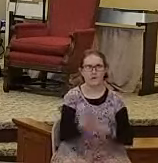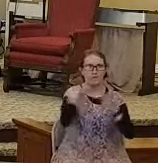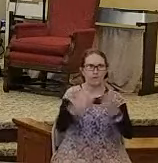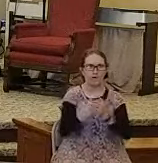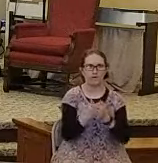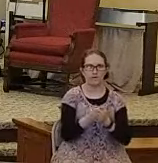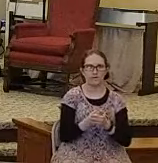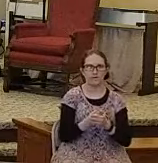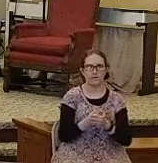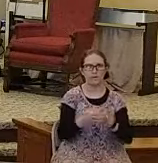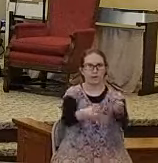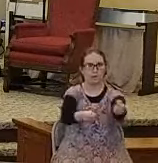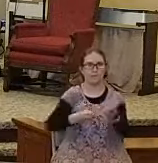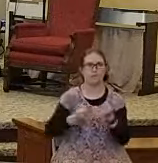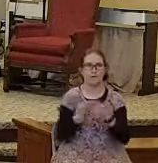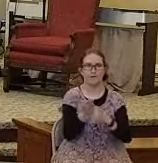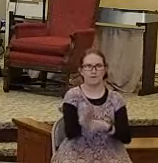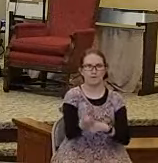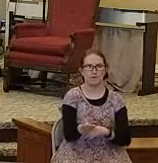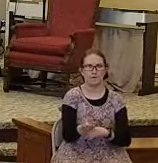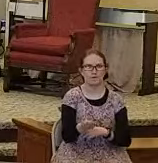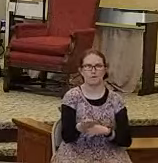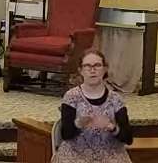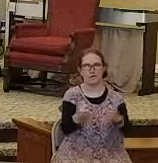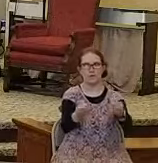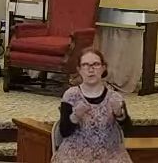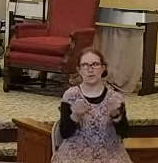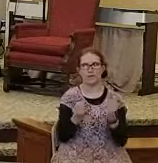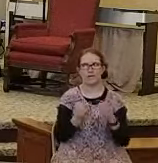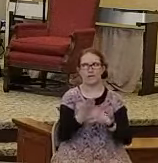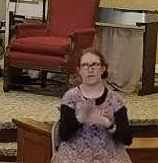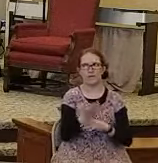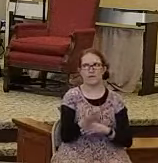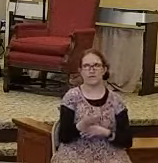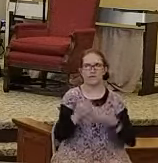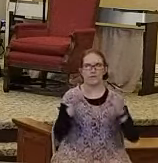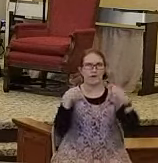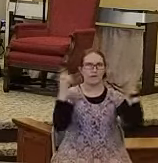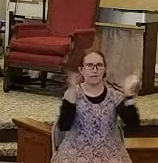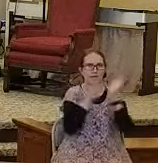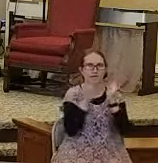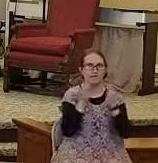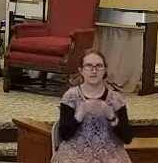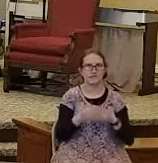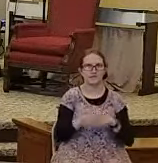all, amen, he'll pull you through. Yes. He'll bring you through. Hallelujah, Jesus.